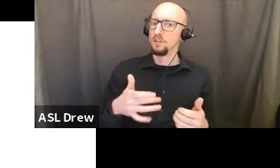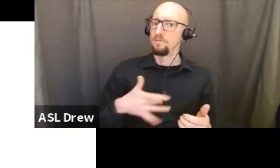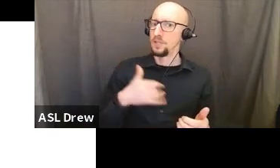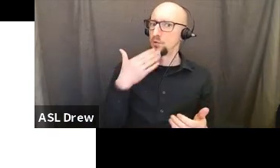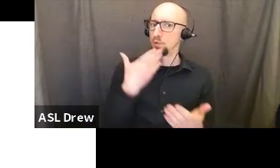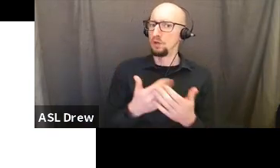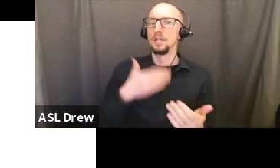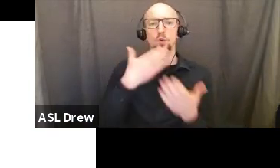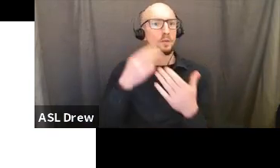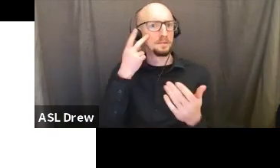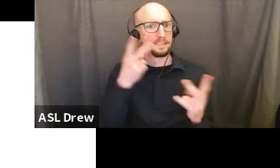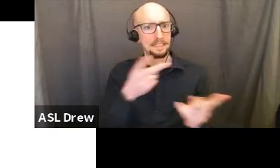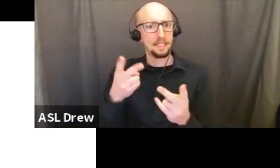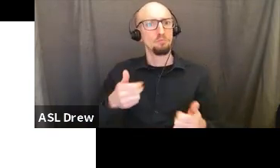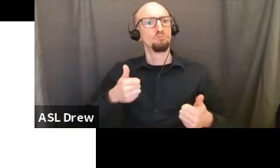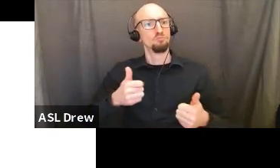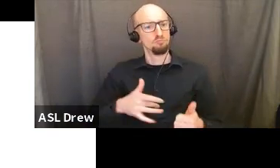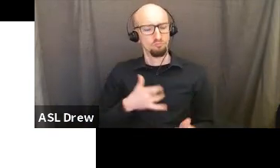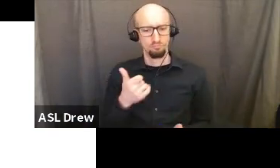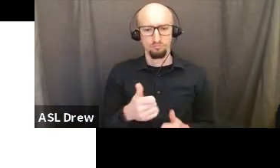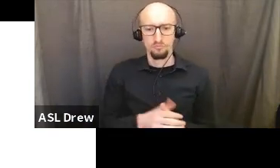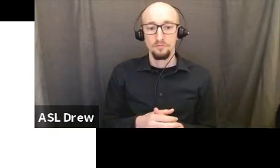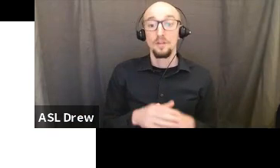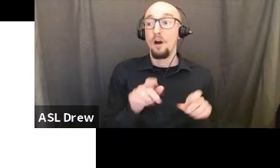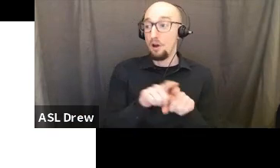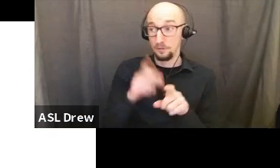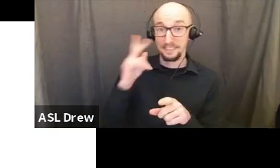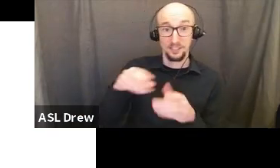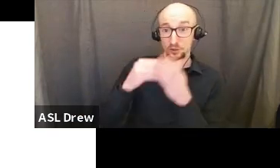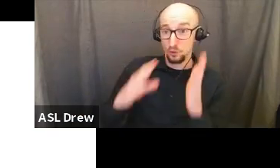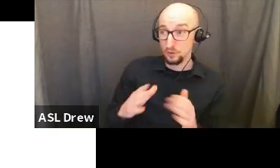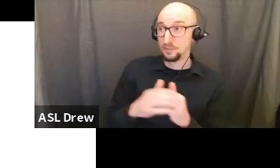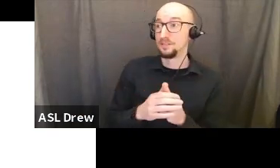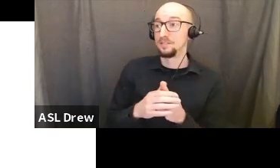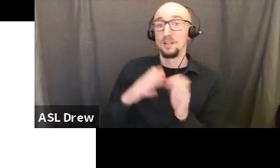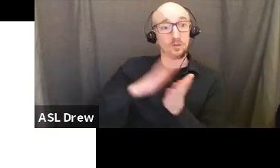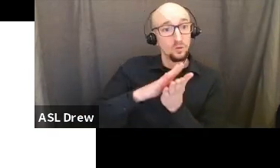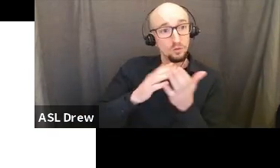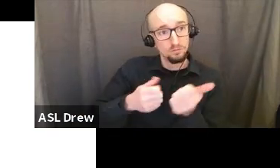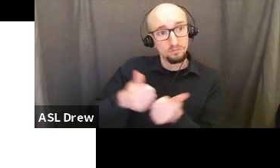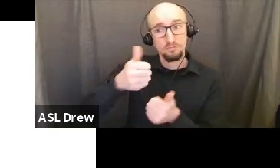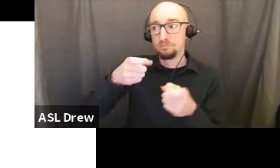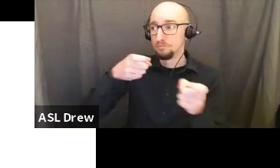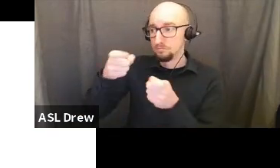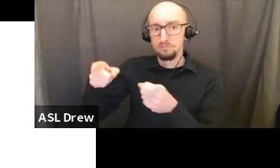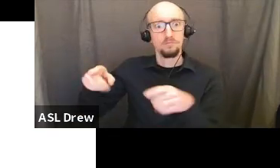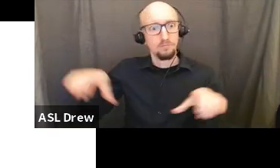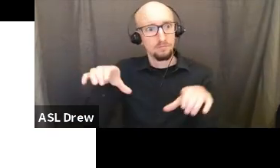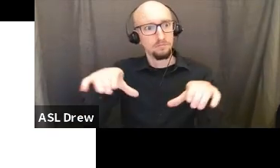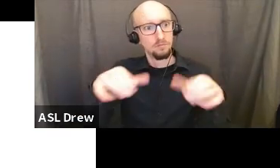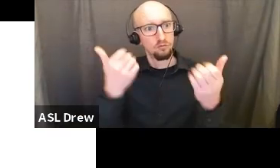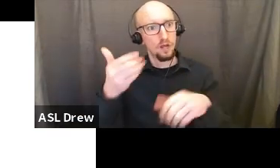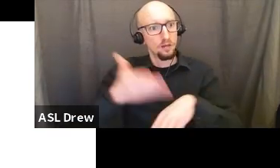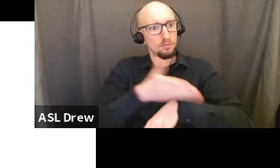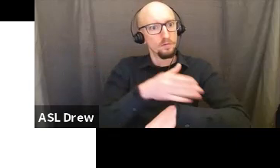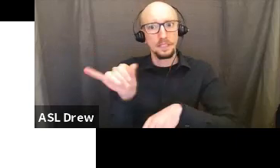is the action of students and administrators throughout the country. So